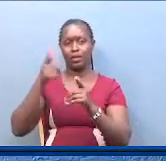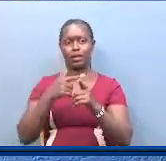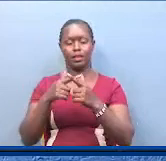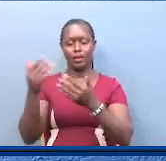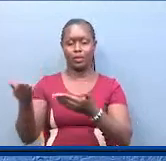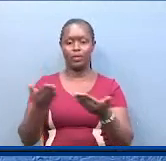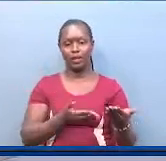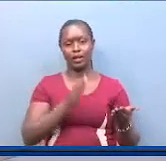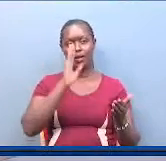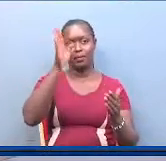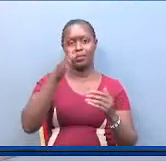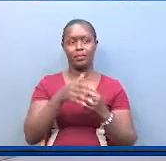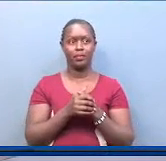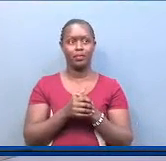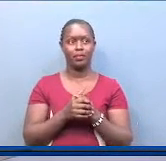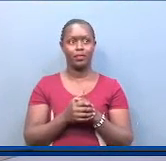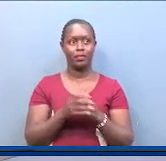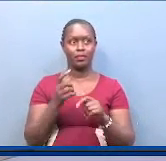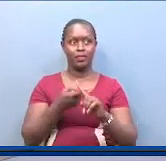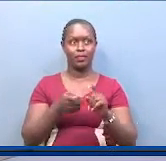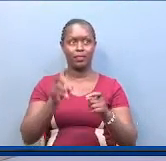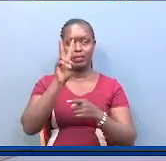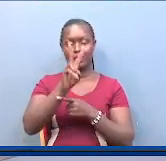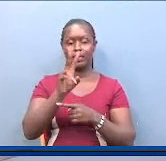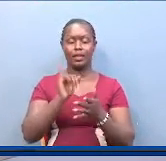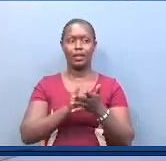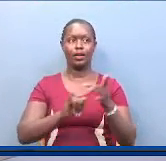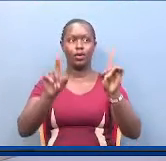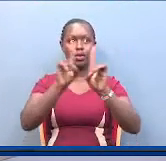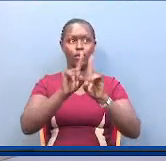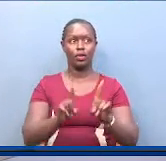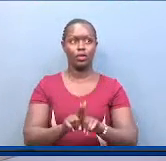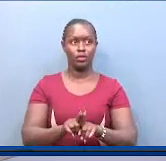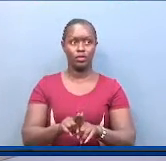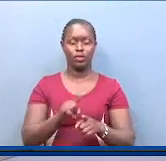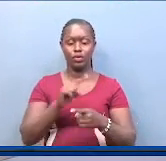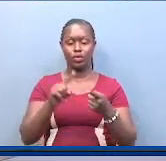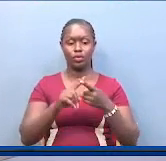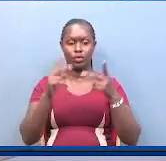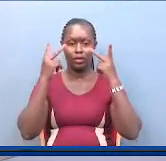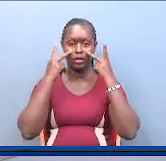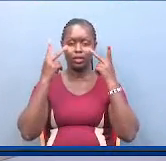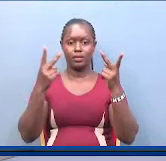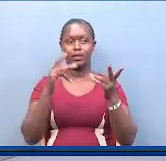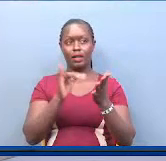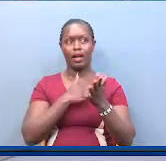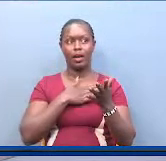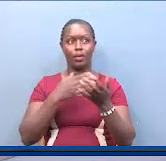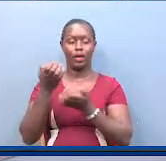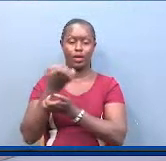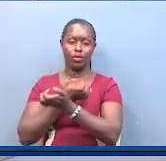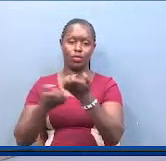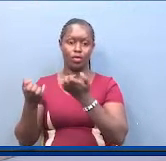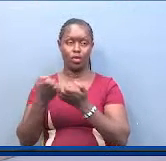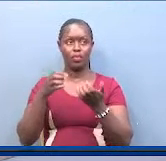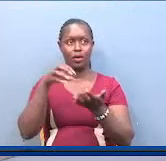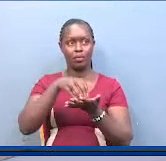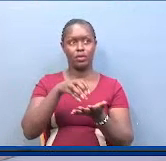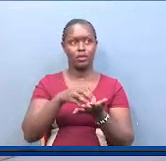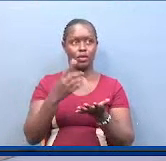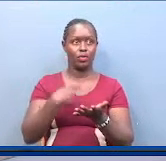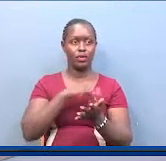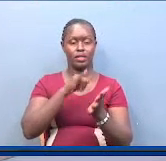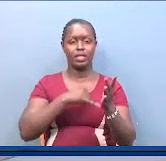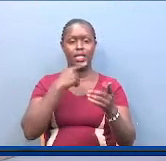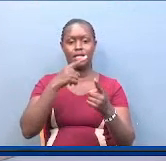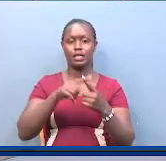the You're truth making is it that, big. No, the truth is this. And also, when you look at our economic proposition, we are not just saying Mama